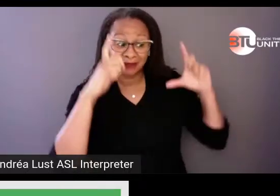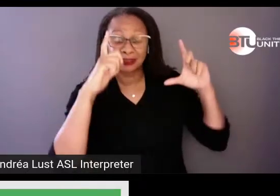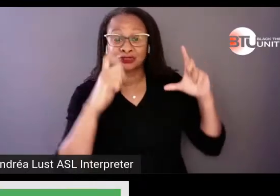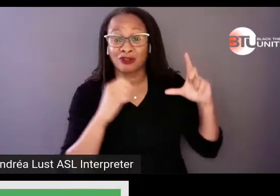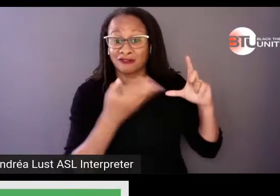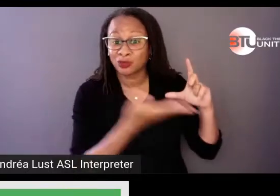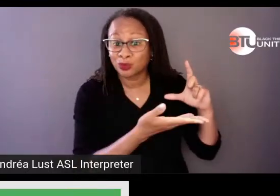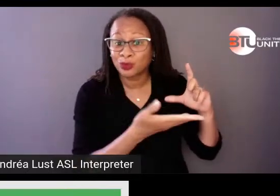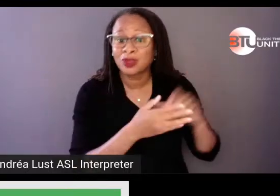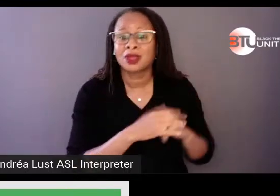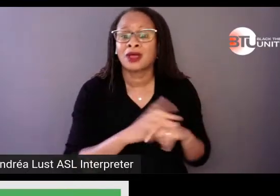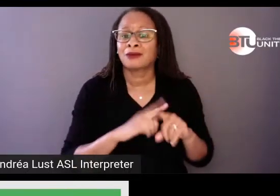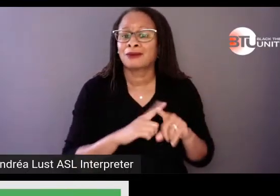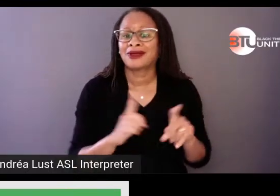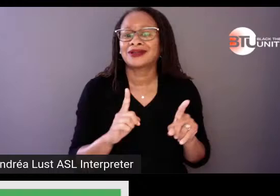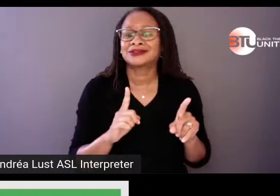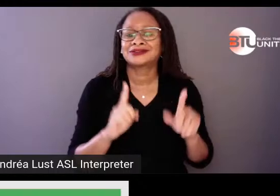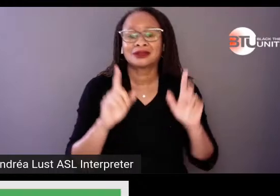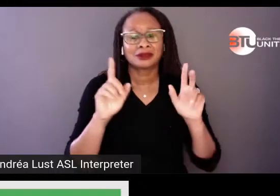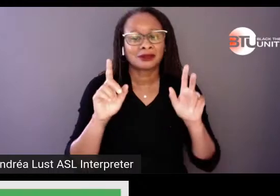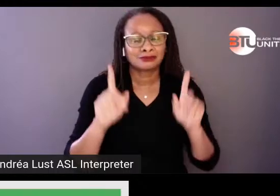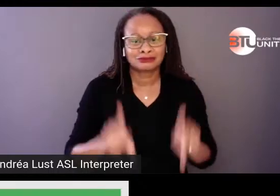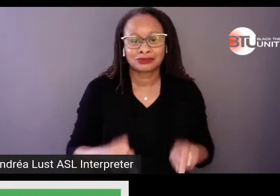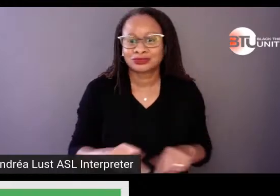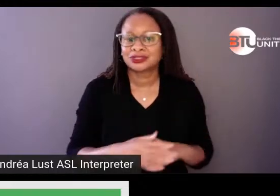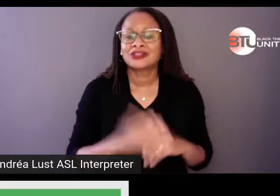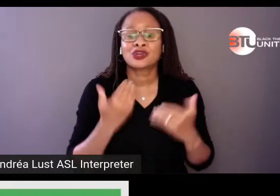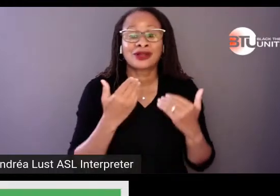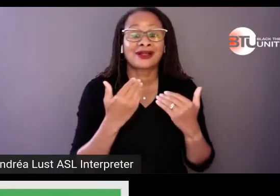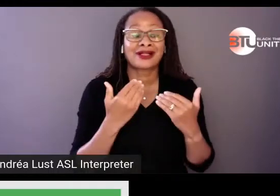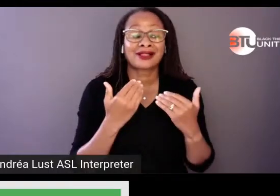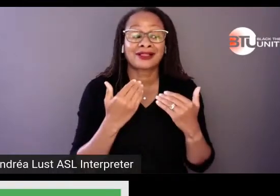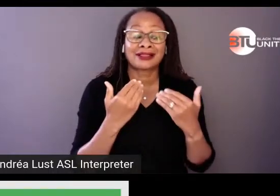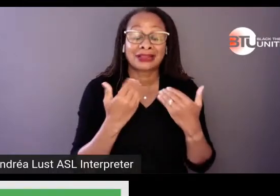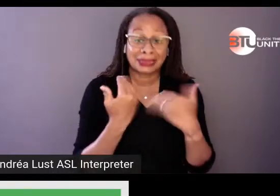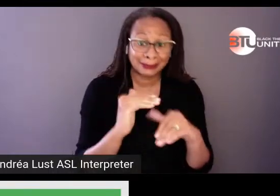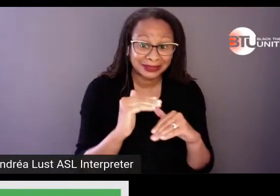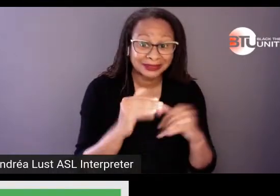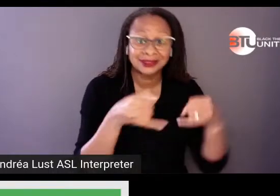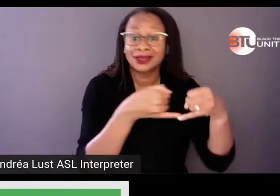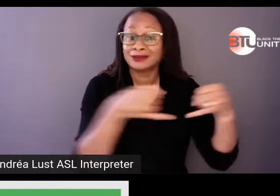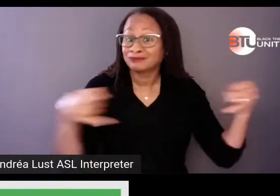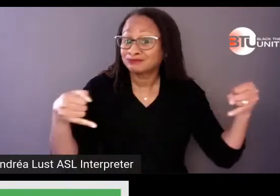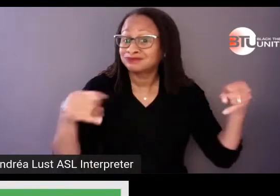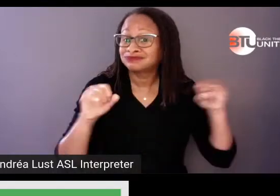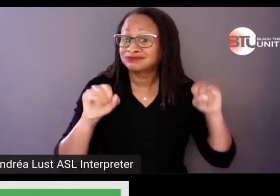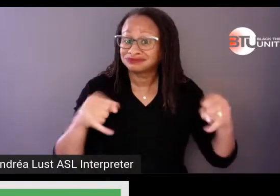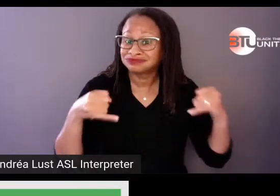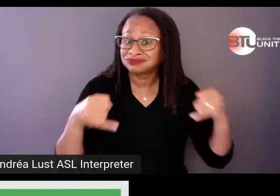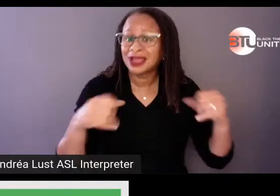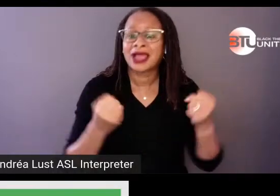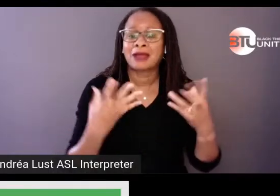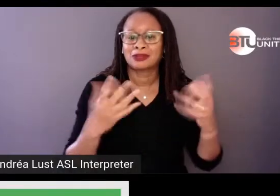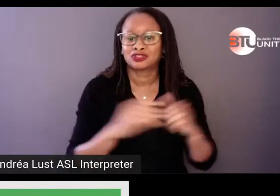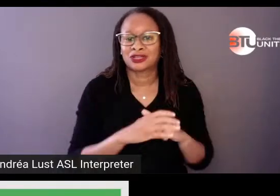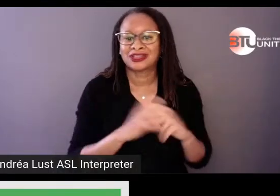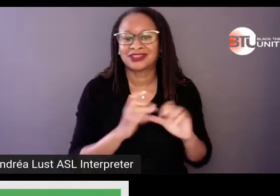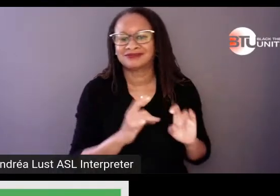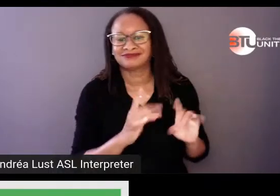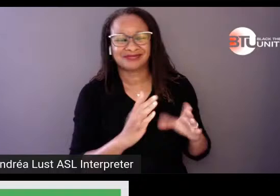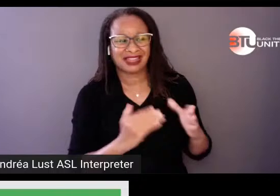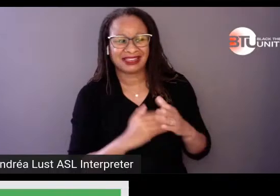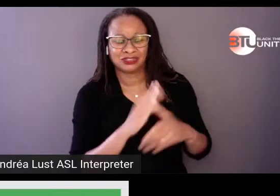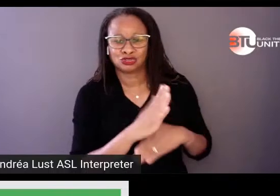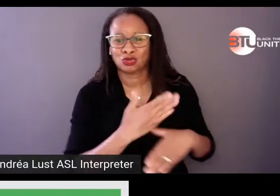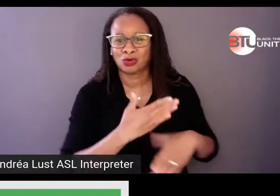someone cannot, there are boundaries in terms of how much people can violate your privacy. But I